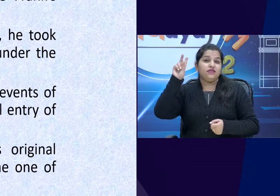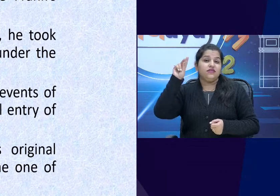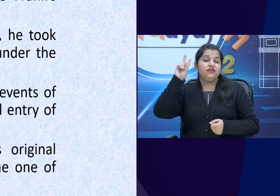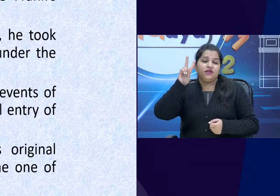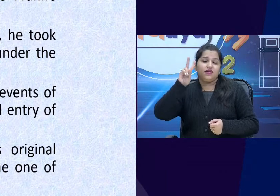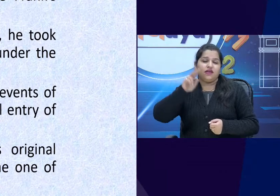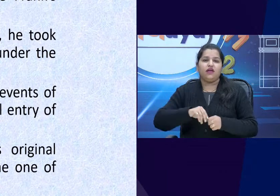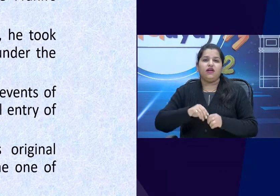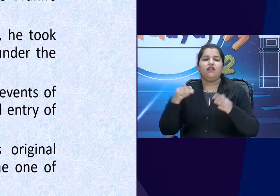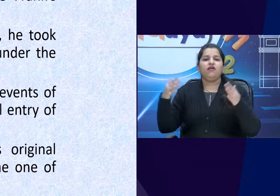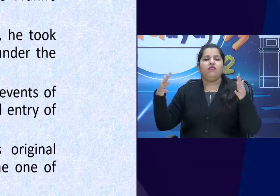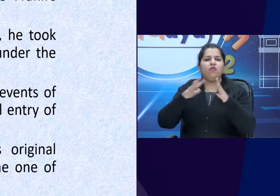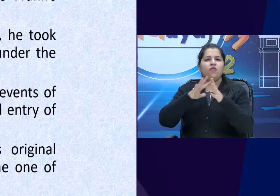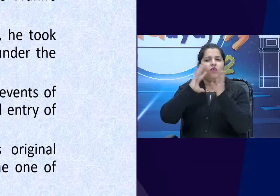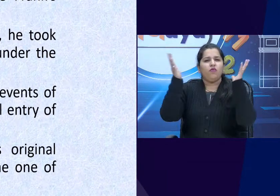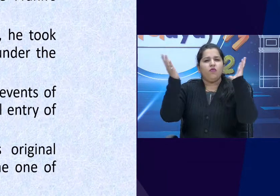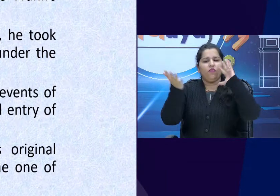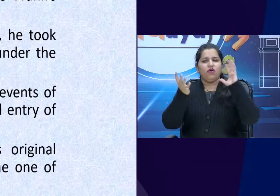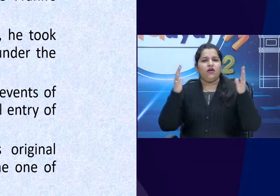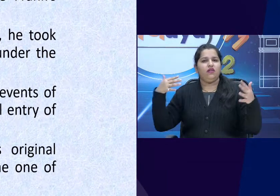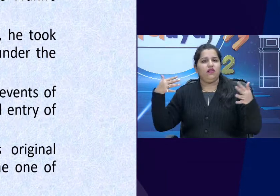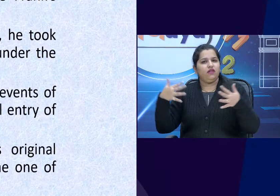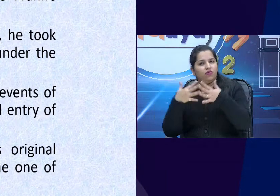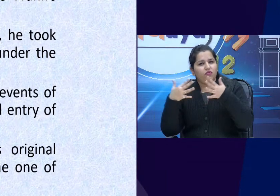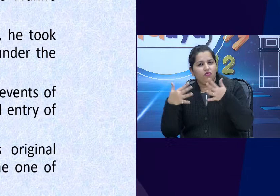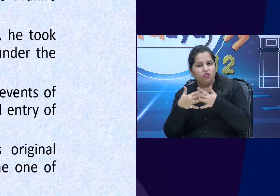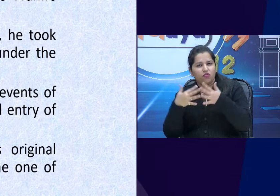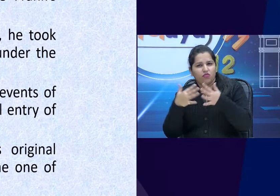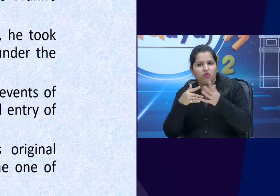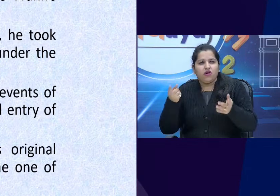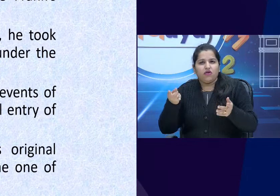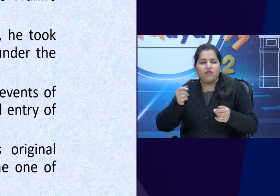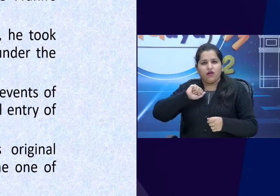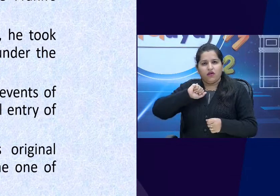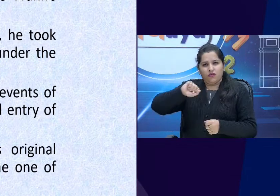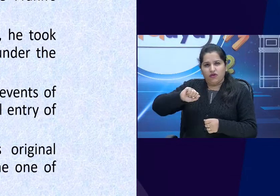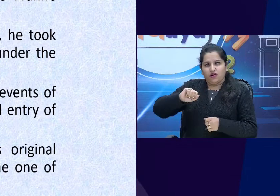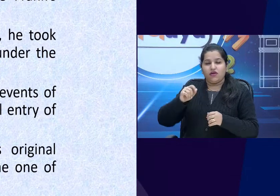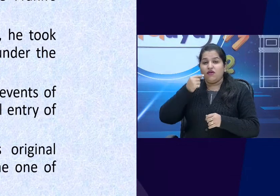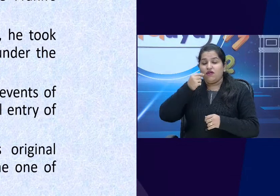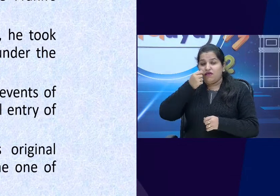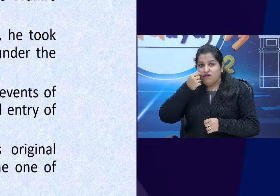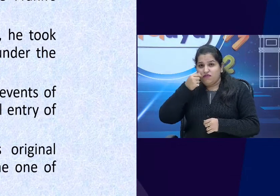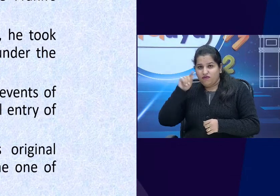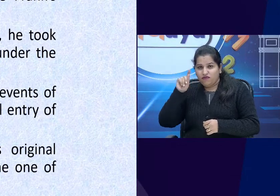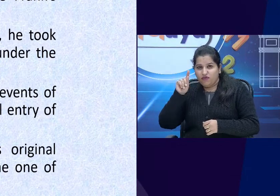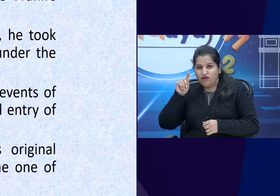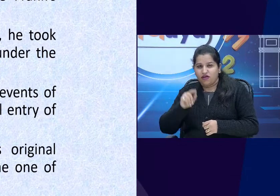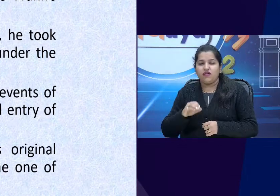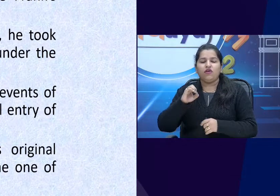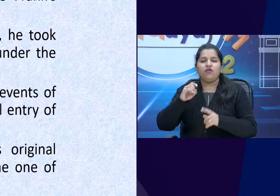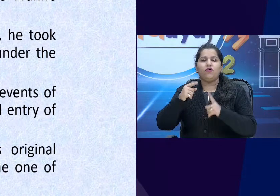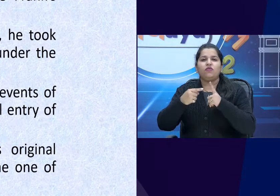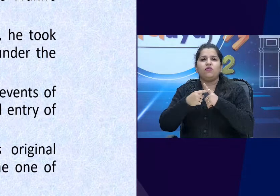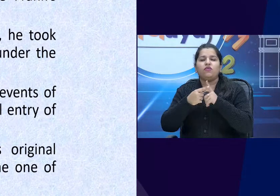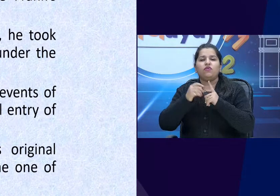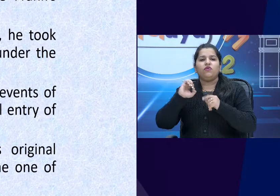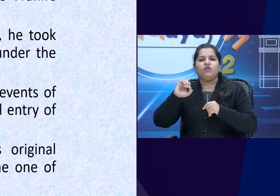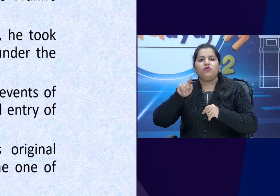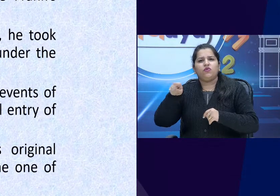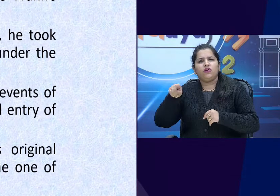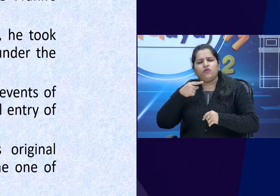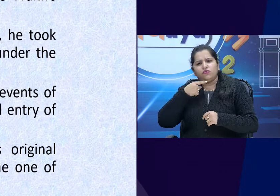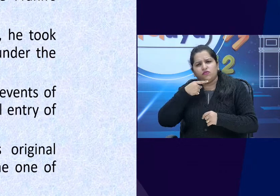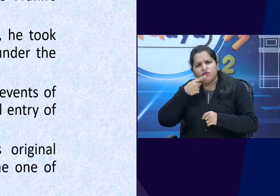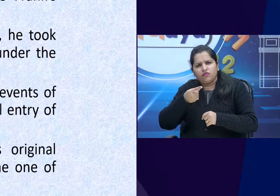Anne, who survived was only her father, Otto Frank. And as I already told, when the